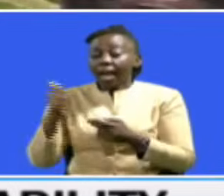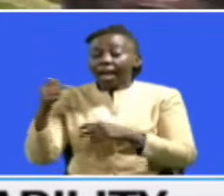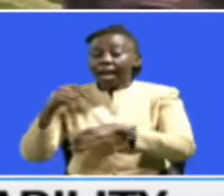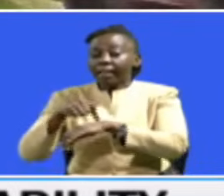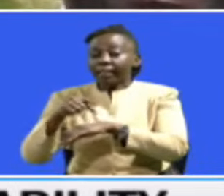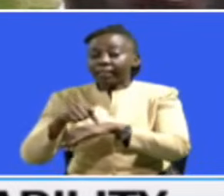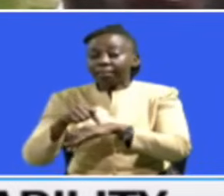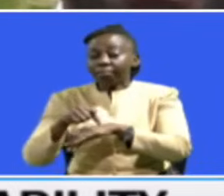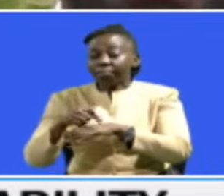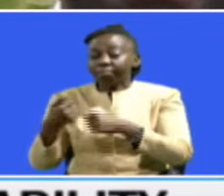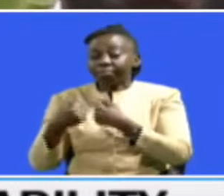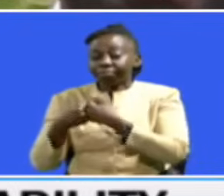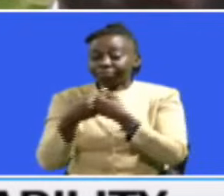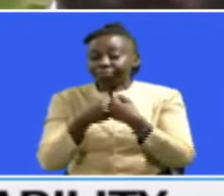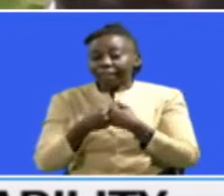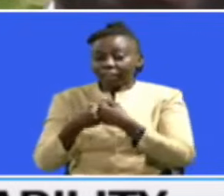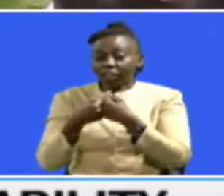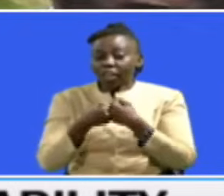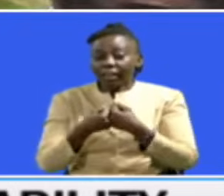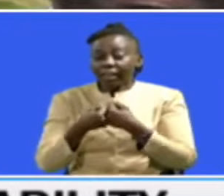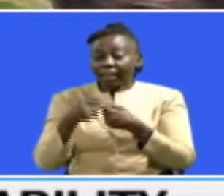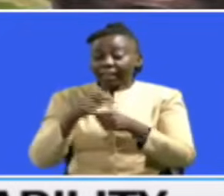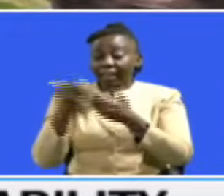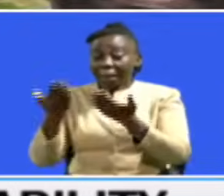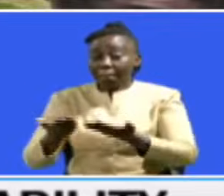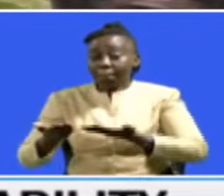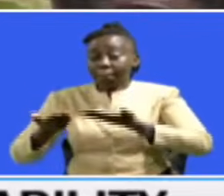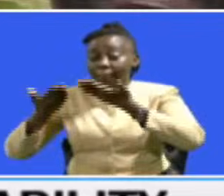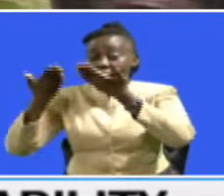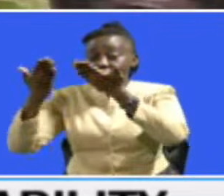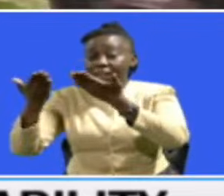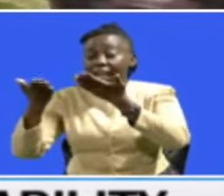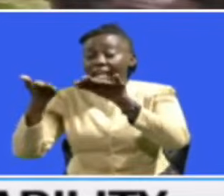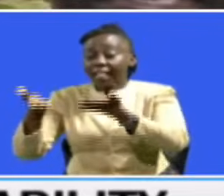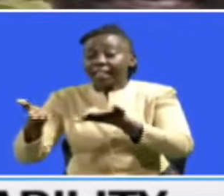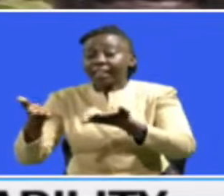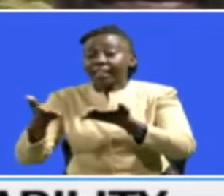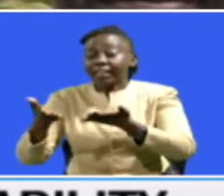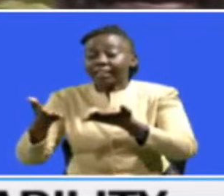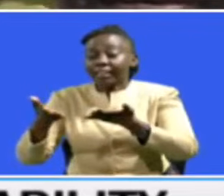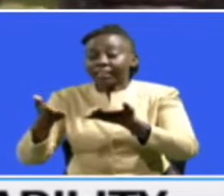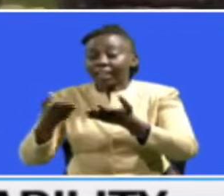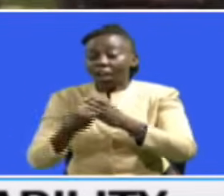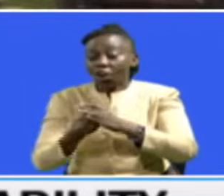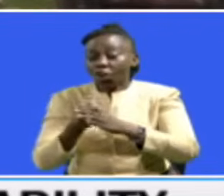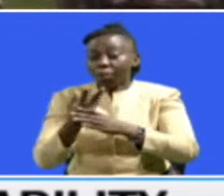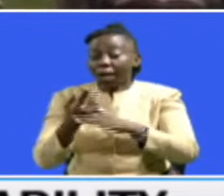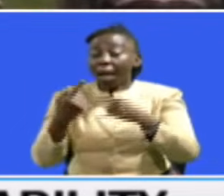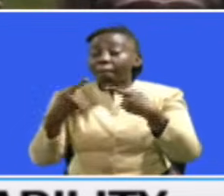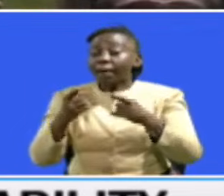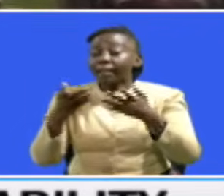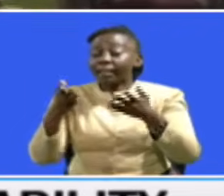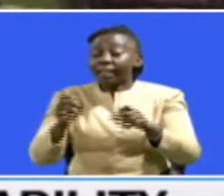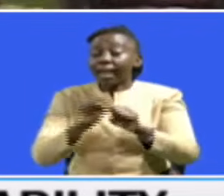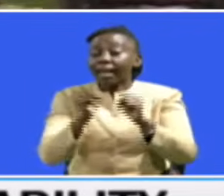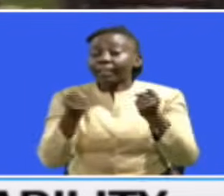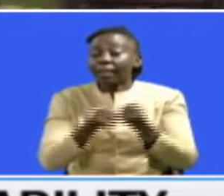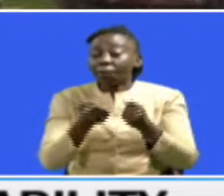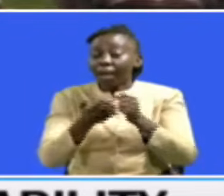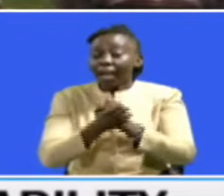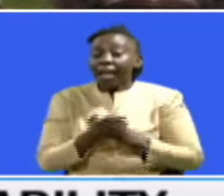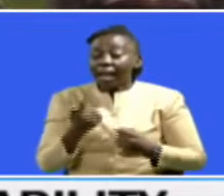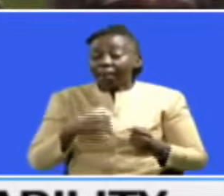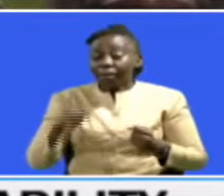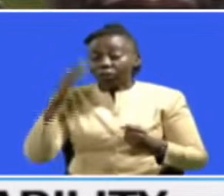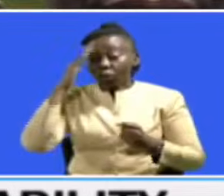us a big challenge in terms of exporting this produce to these countries. But the system will assist us to know